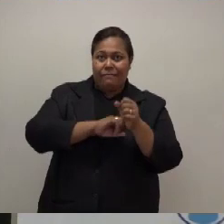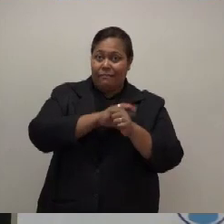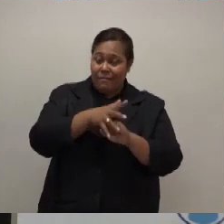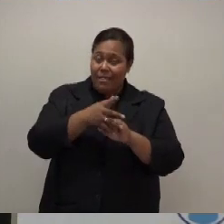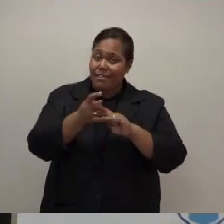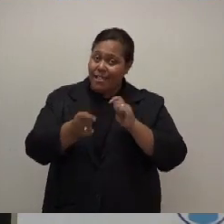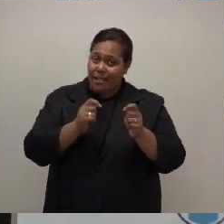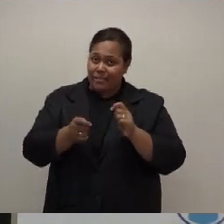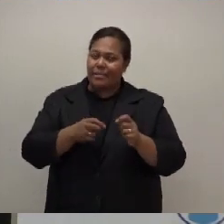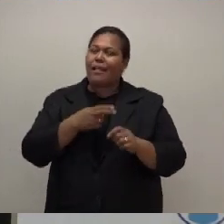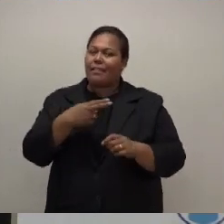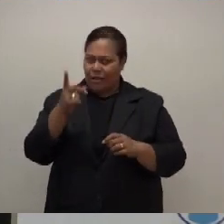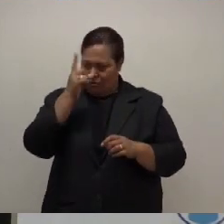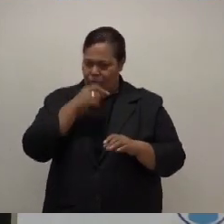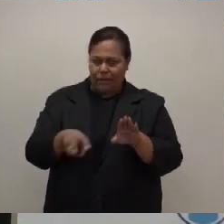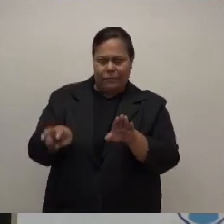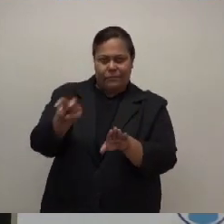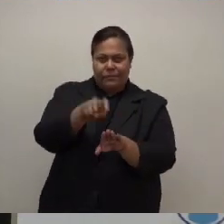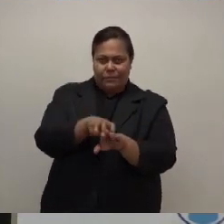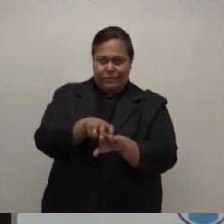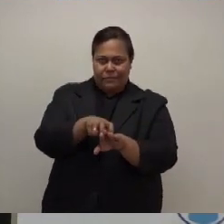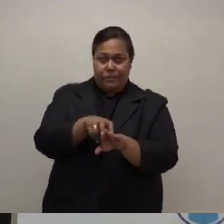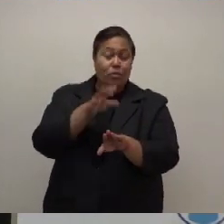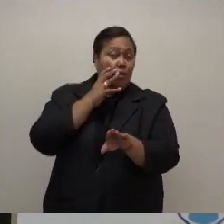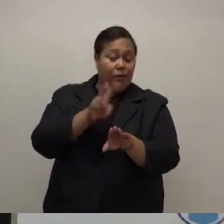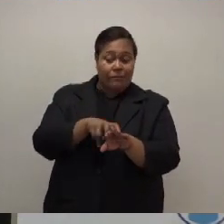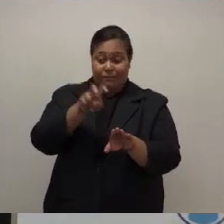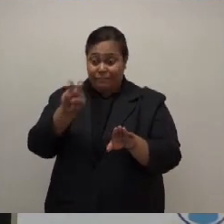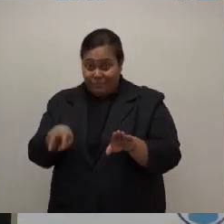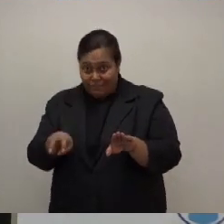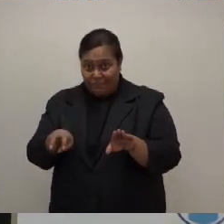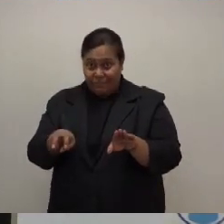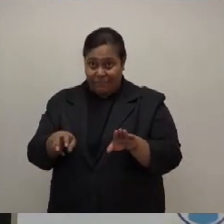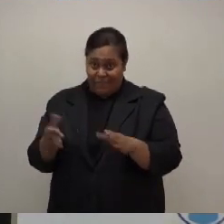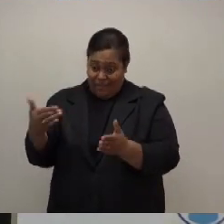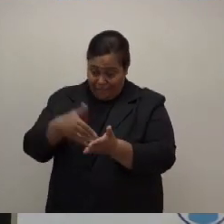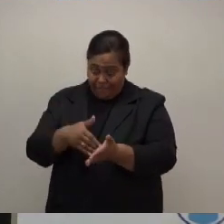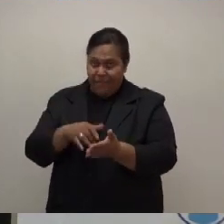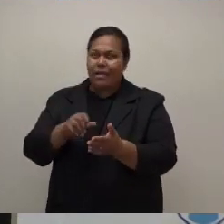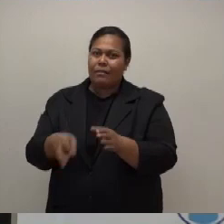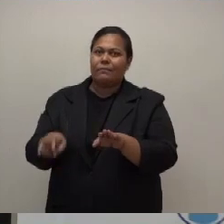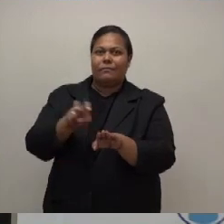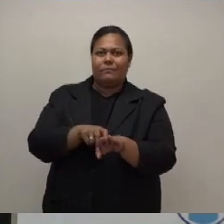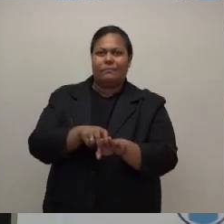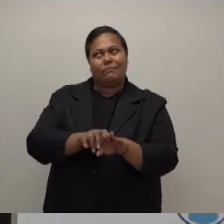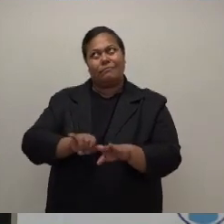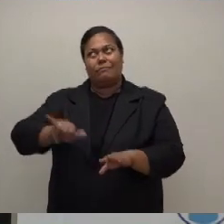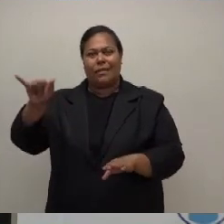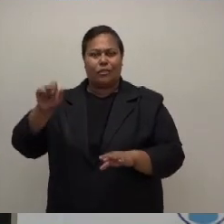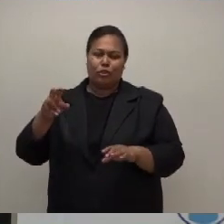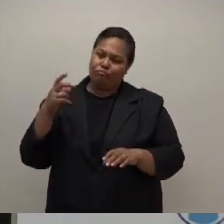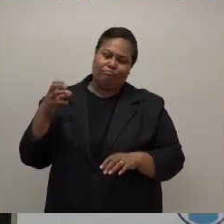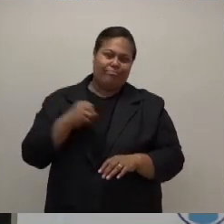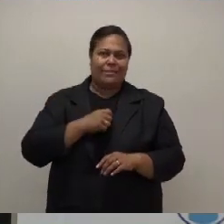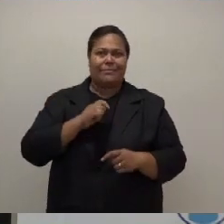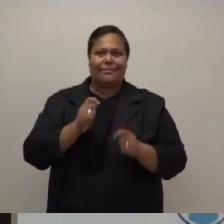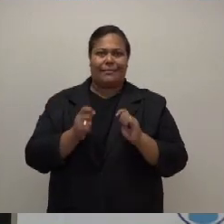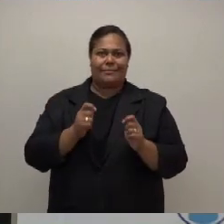will be screened for symptoms both before boarding and upon landing. They will then be entered into